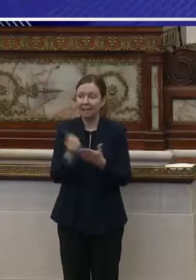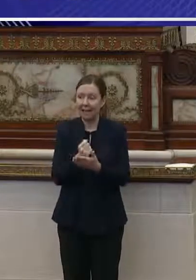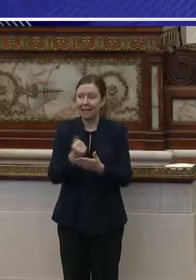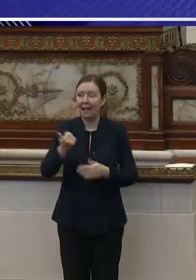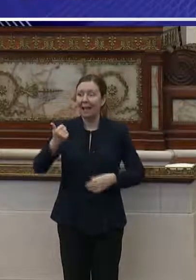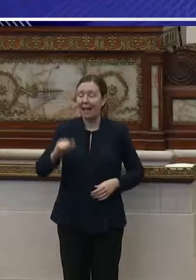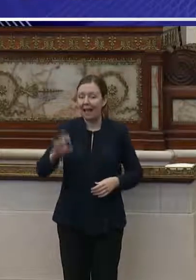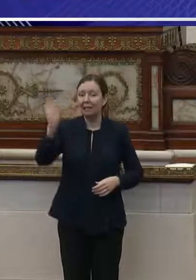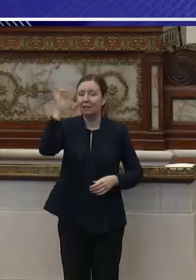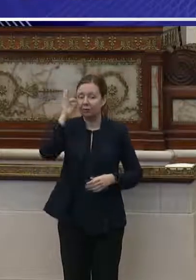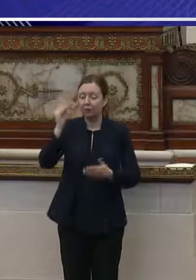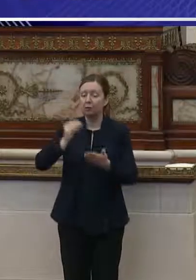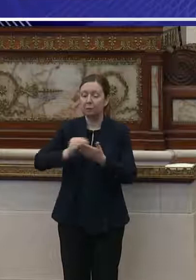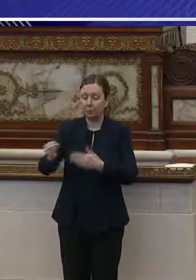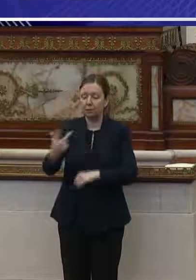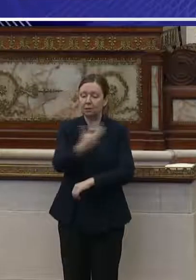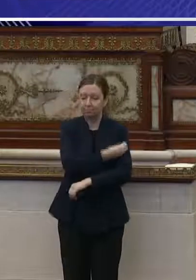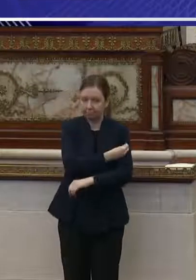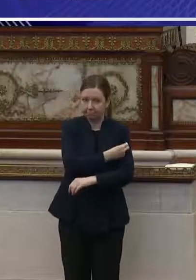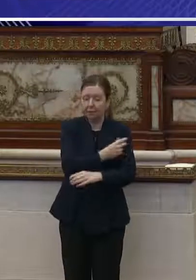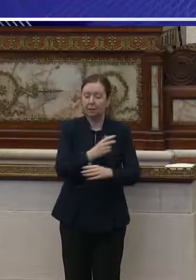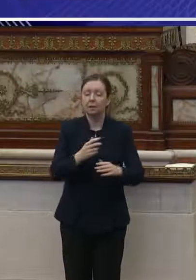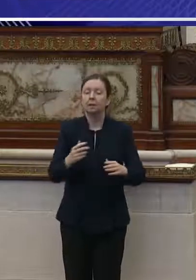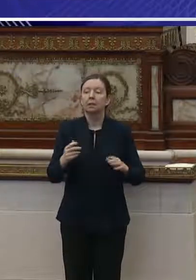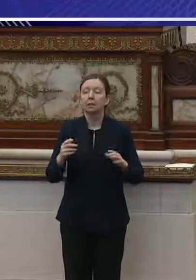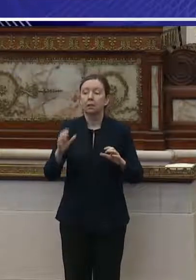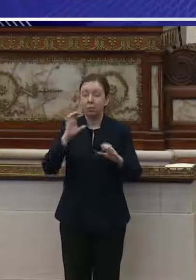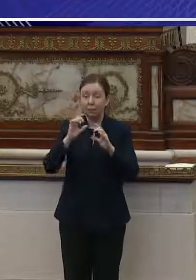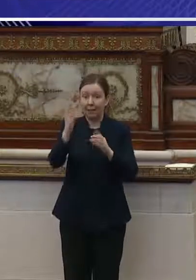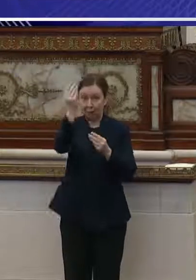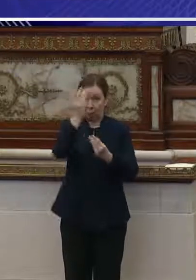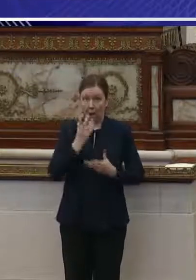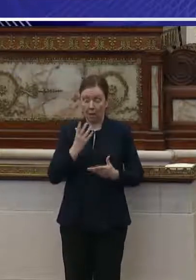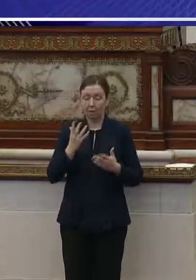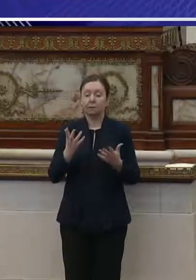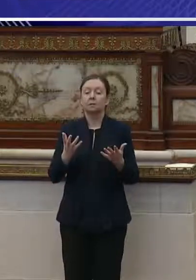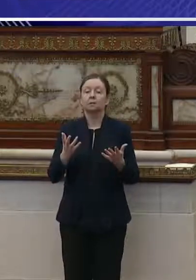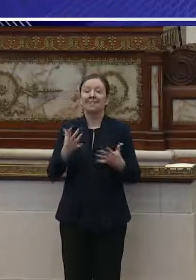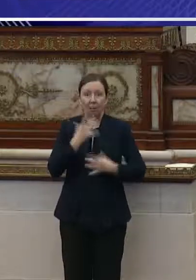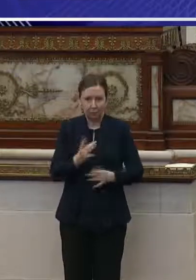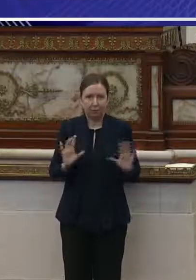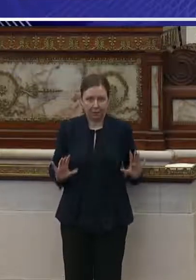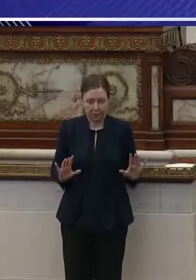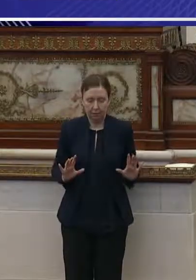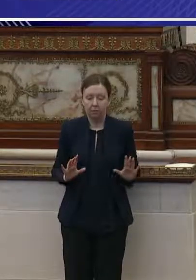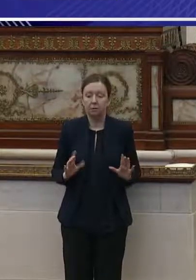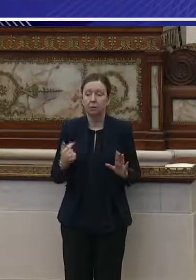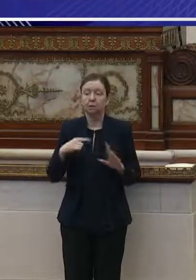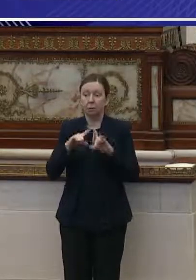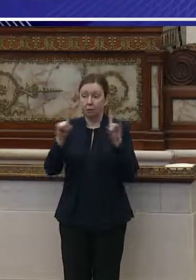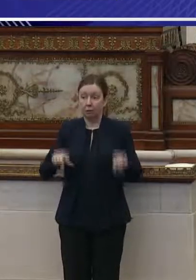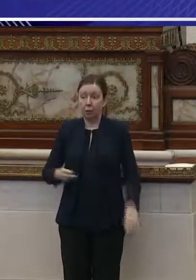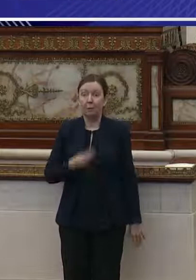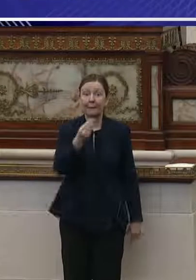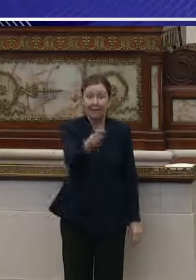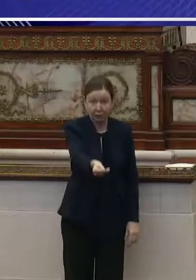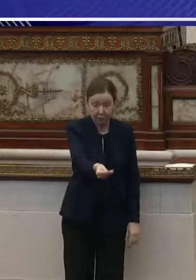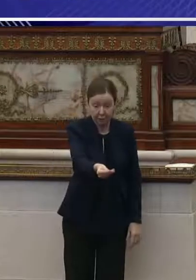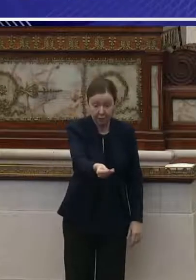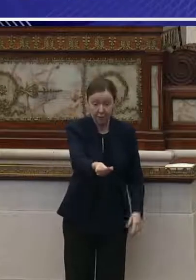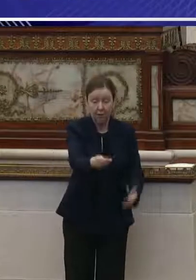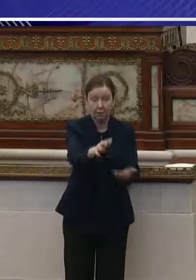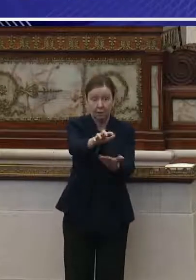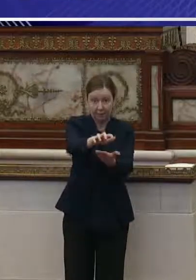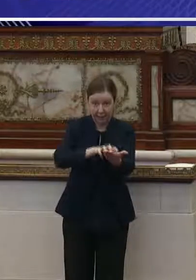federally purchased vaccine, medical providers, communicate to us that they have an interest in that. They are given this form. They have to provide information